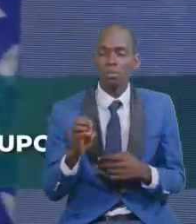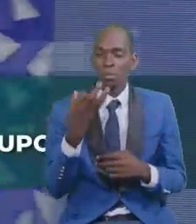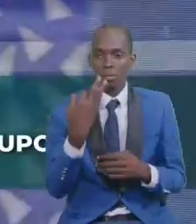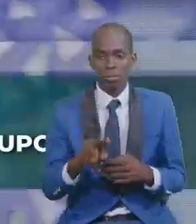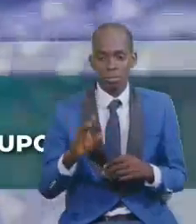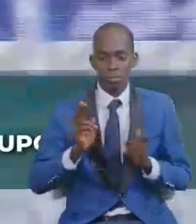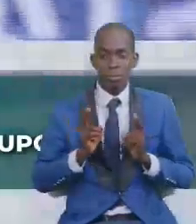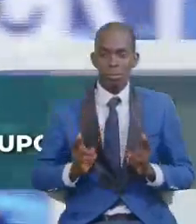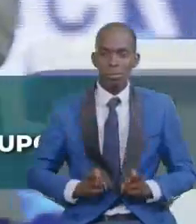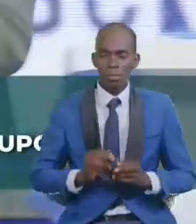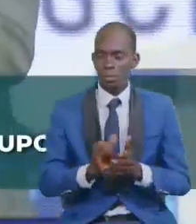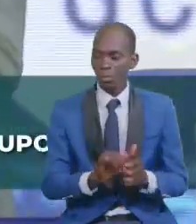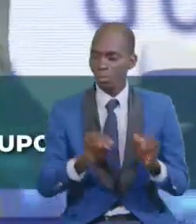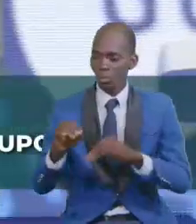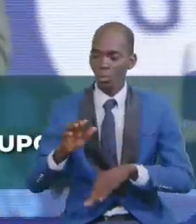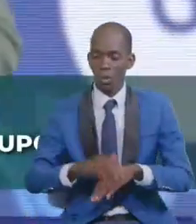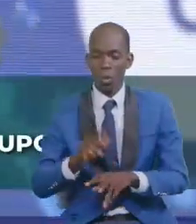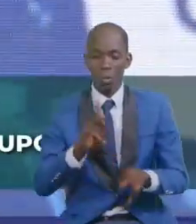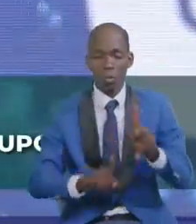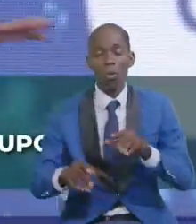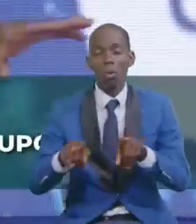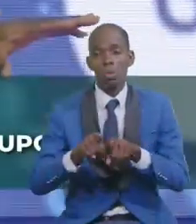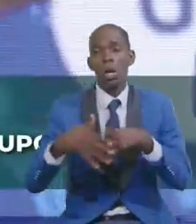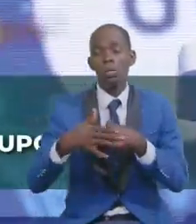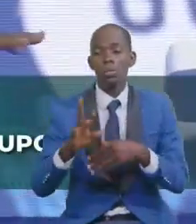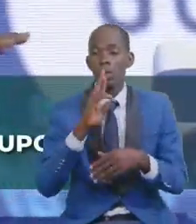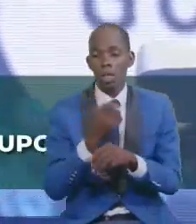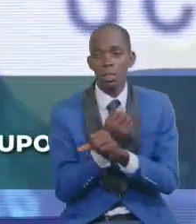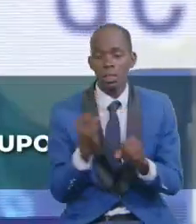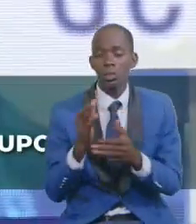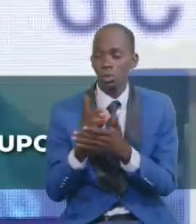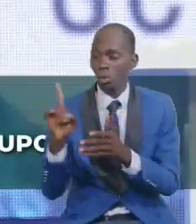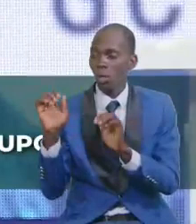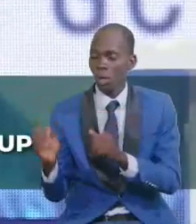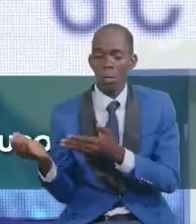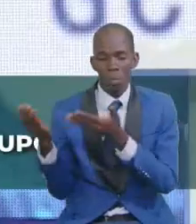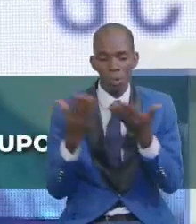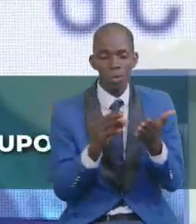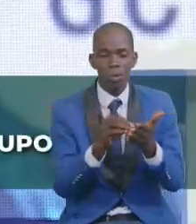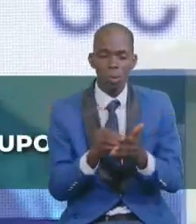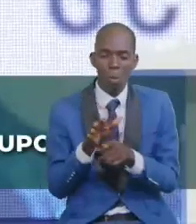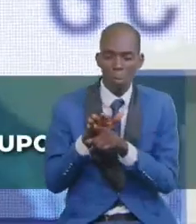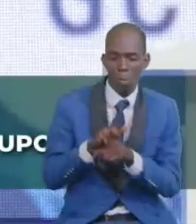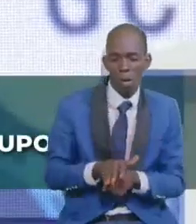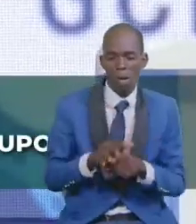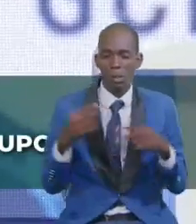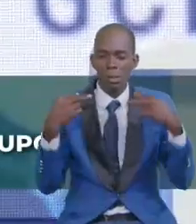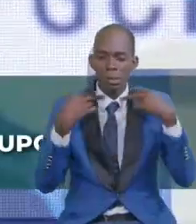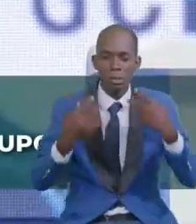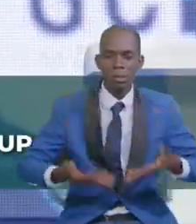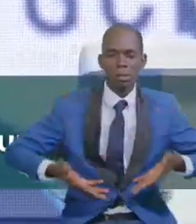on people, even after you are born again, somebody can put their yoke, their pressure, and their load, and